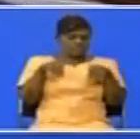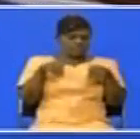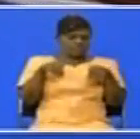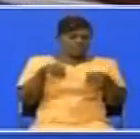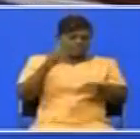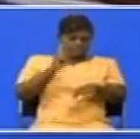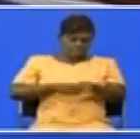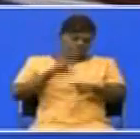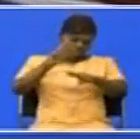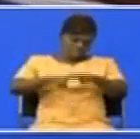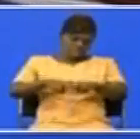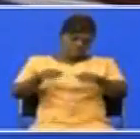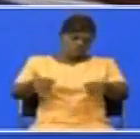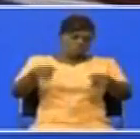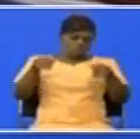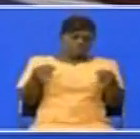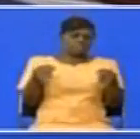as I was sitting here waiting,